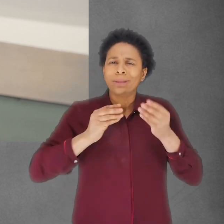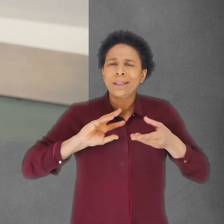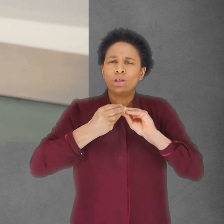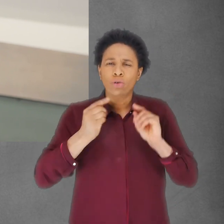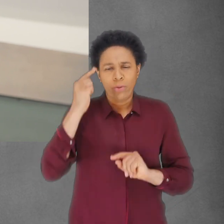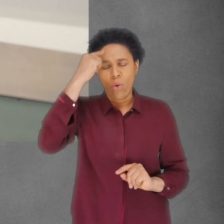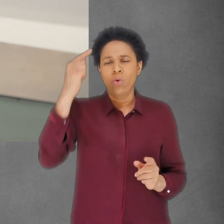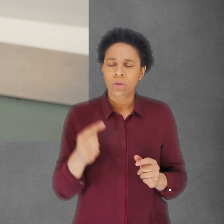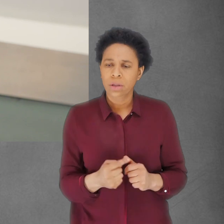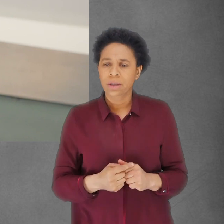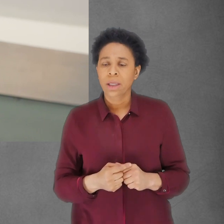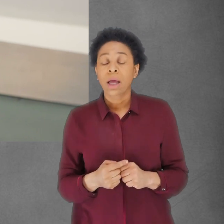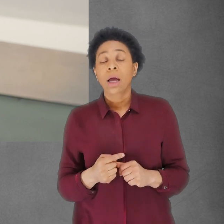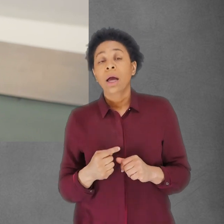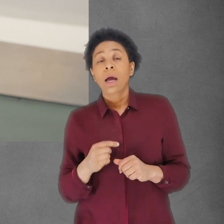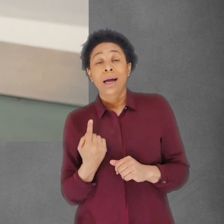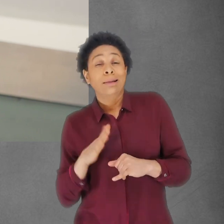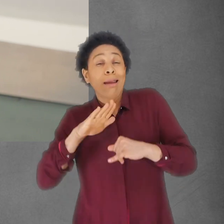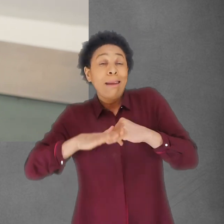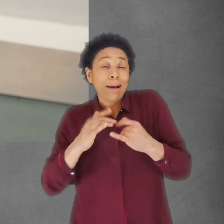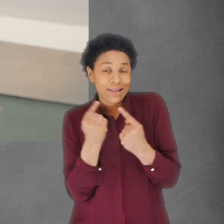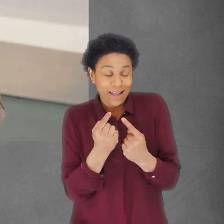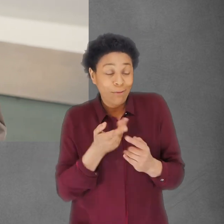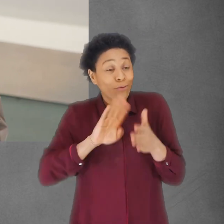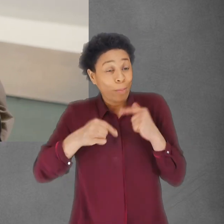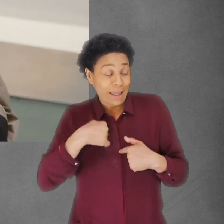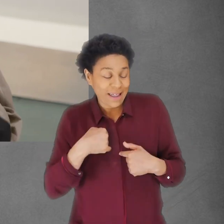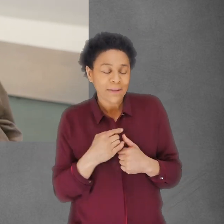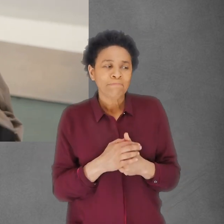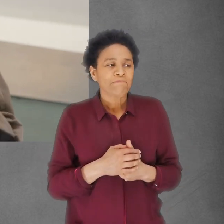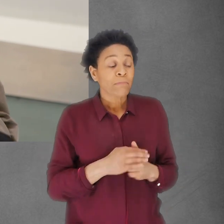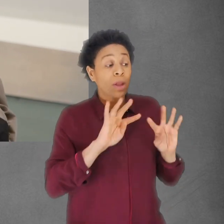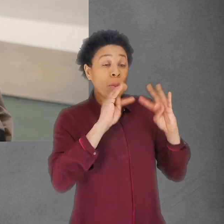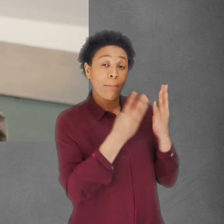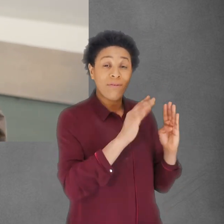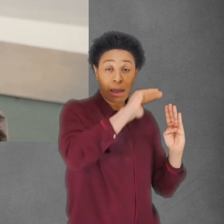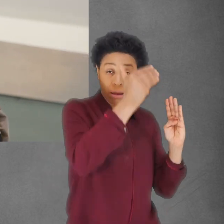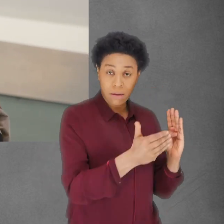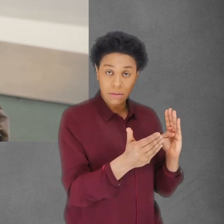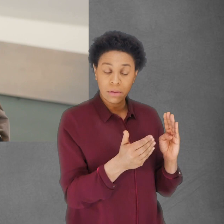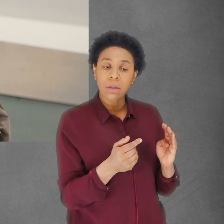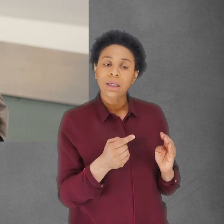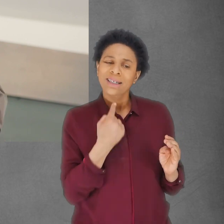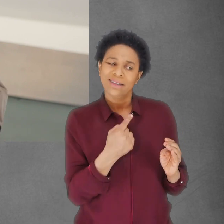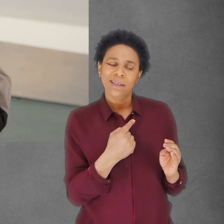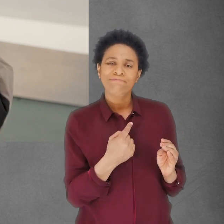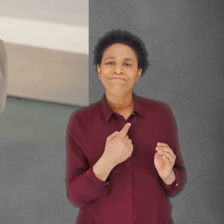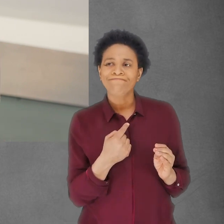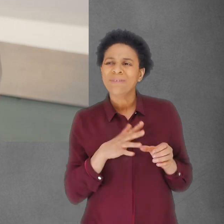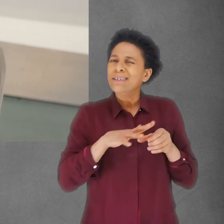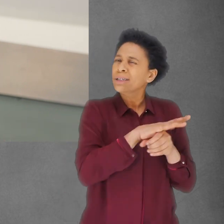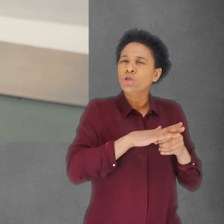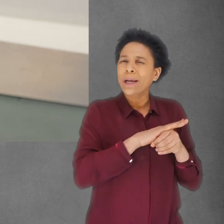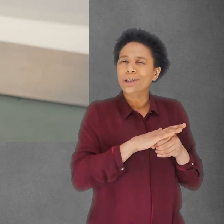thing. In the pavilion, the condition is a curvilinear condition, right? There's so